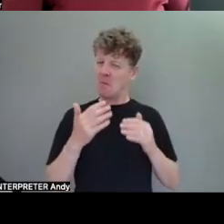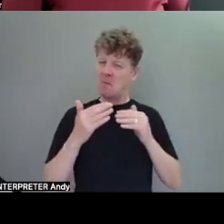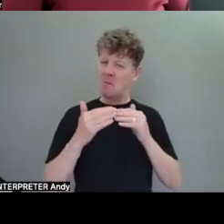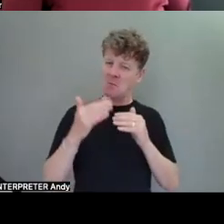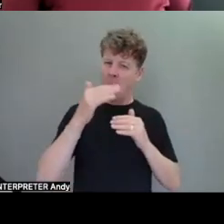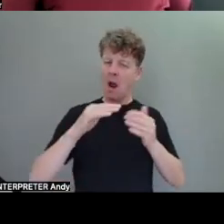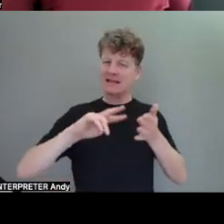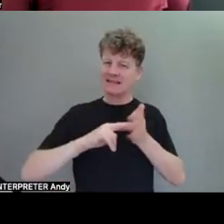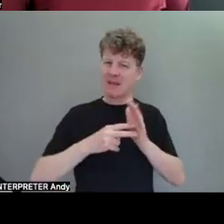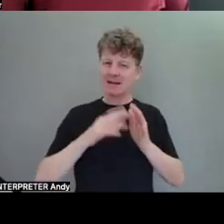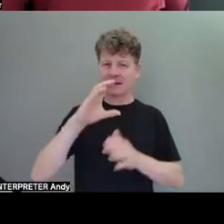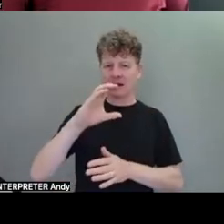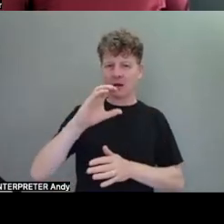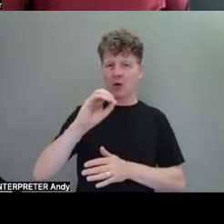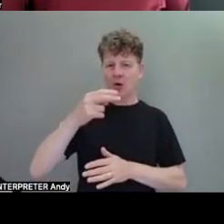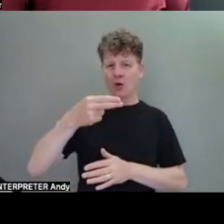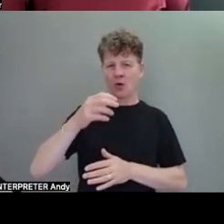in ASL.